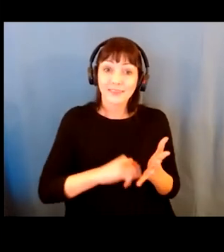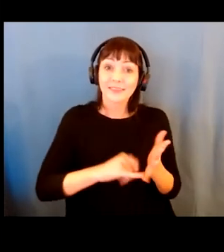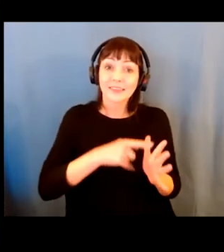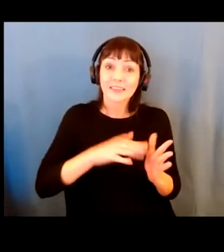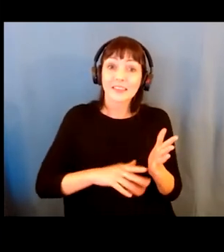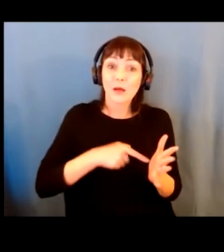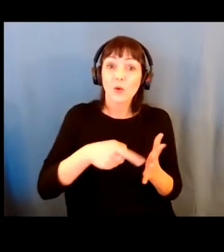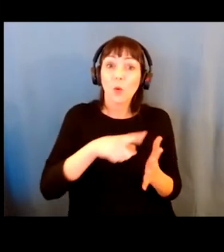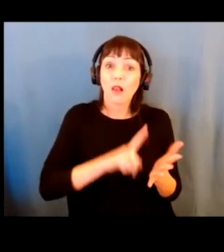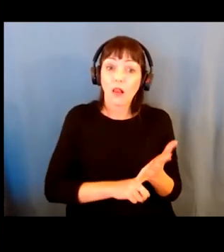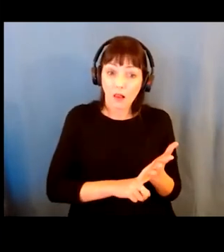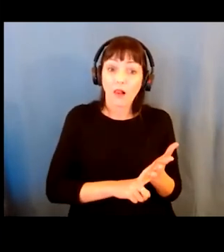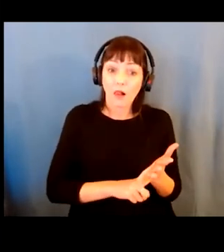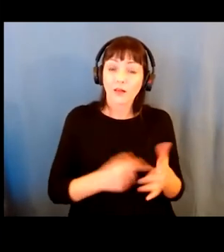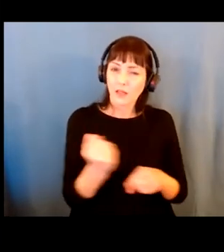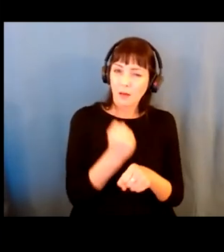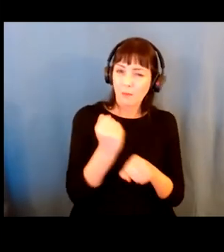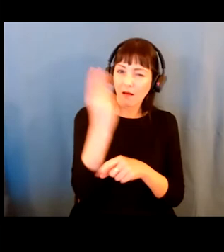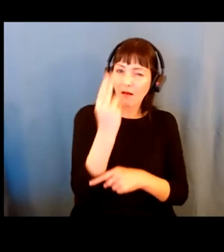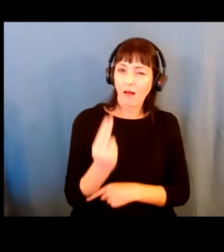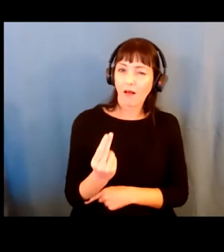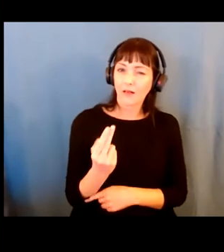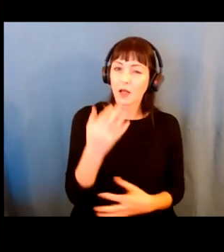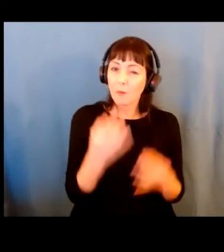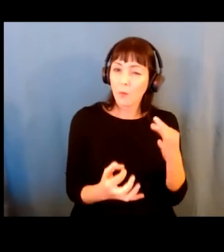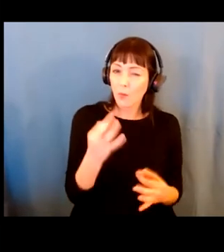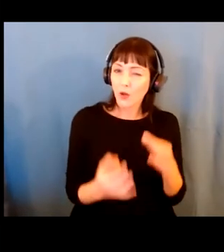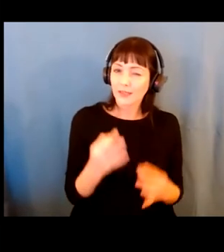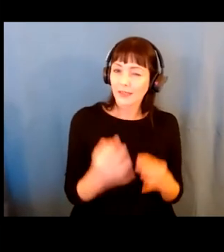I make art about disability politics. I'm a black male,